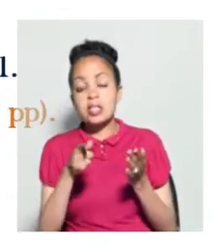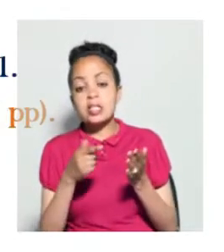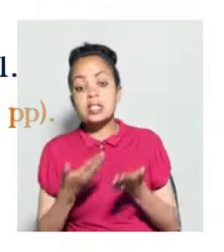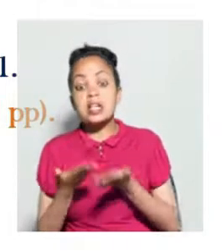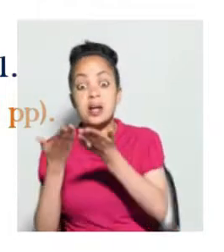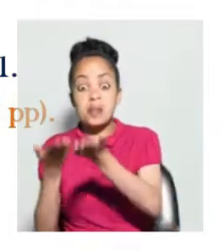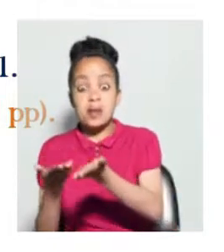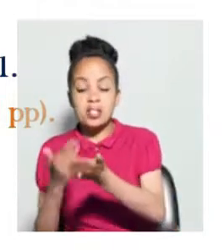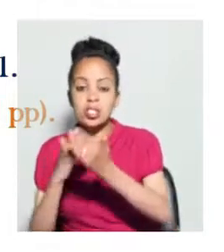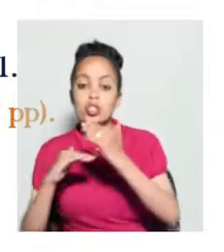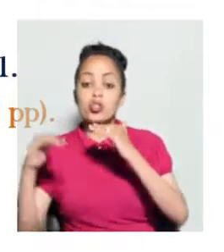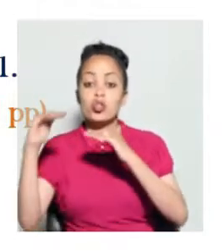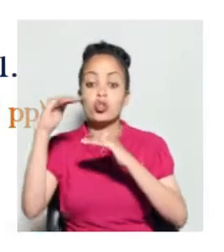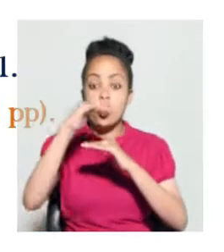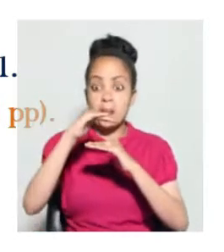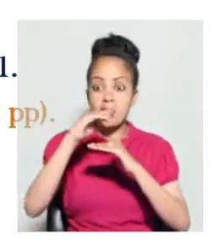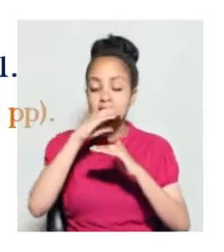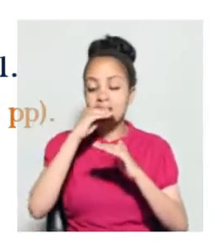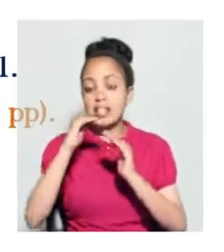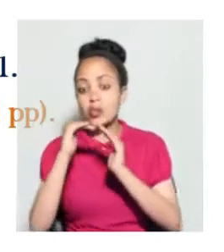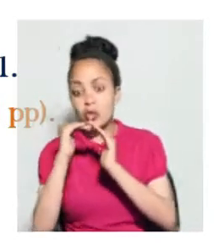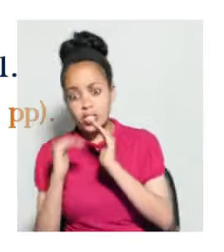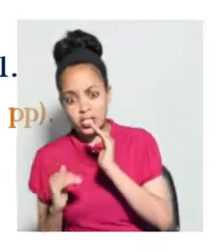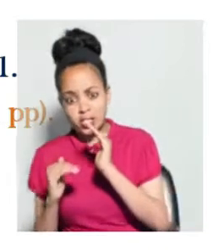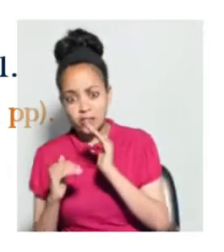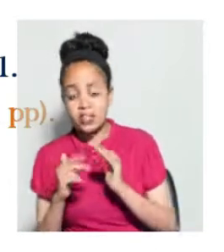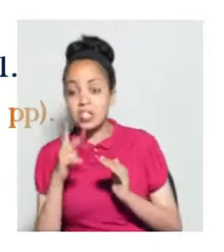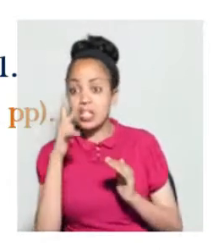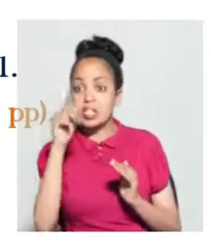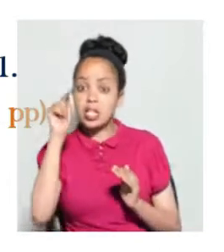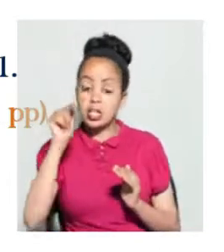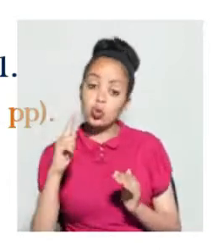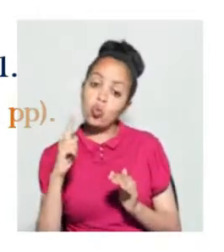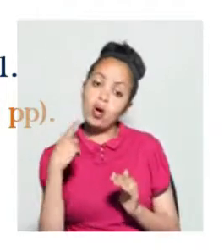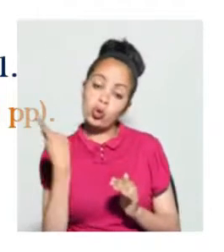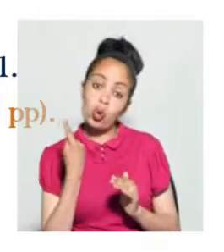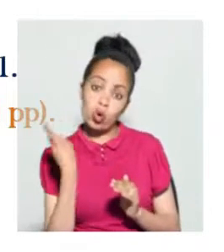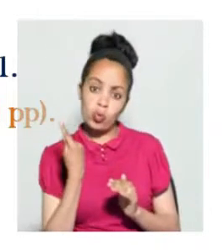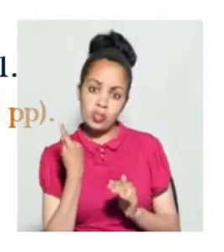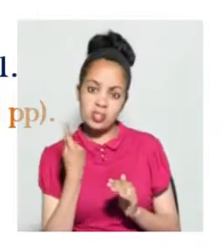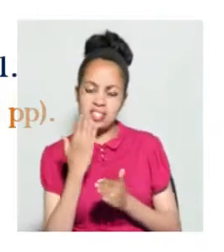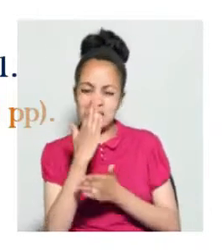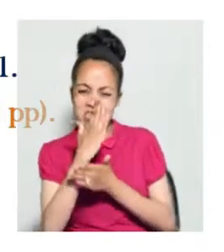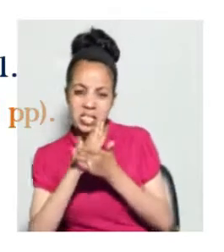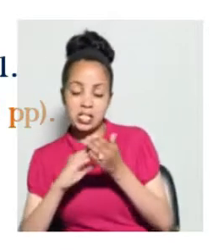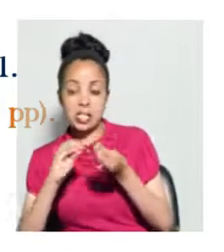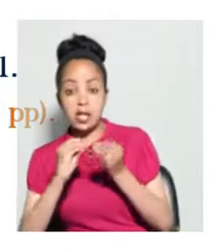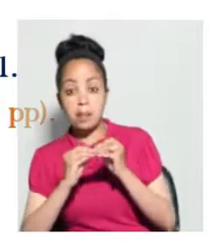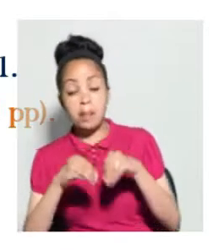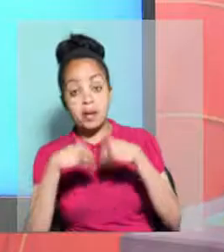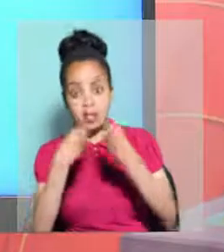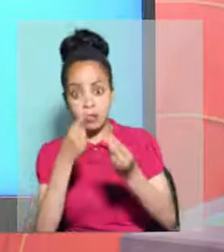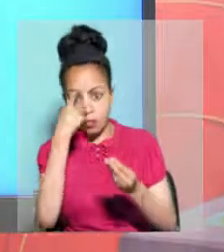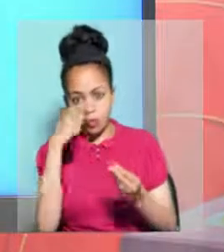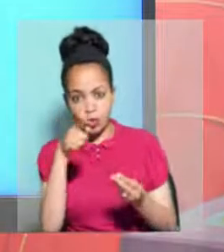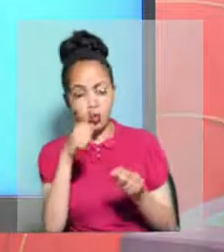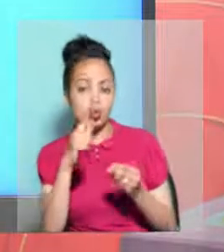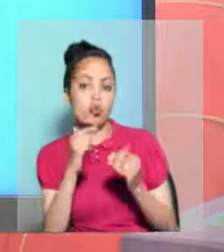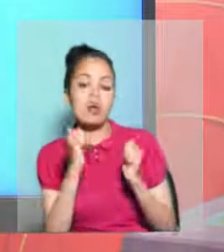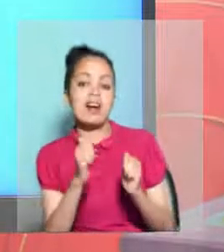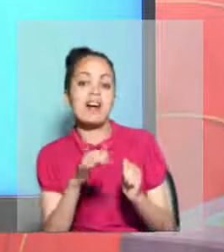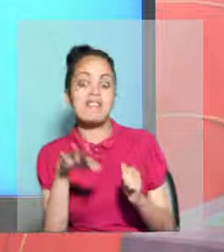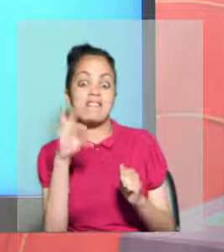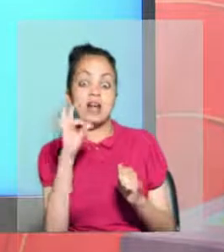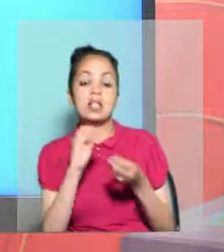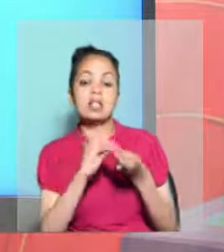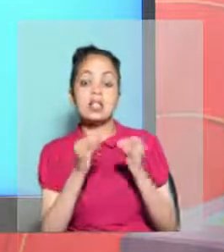represents dominant, whereas this one represents recessive, is 3:1 always. If certain number given for you, you can find the